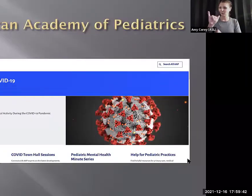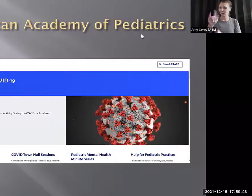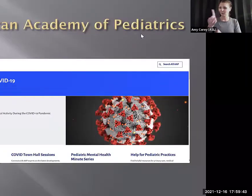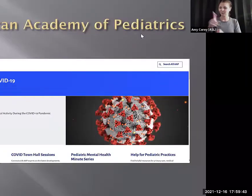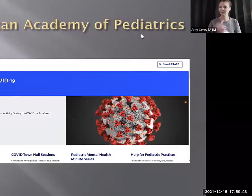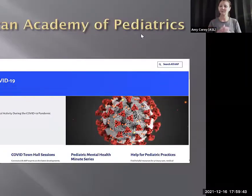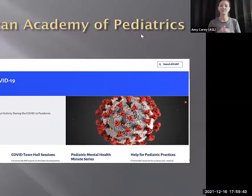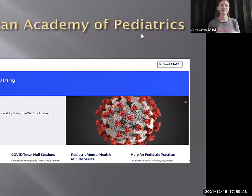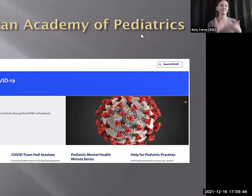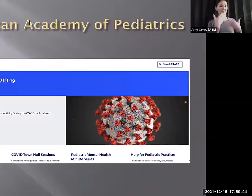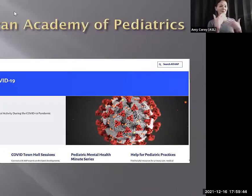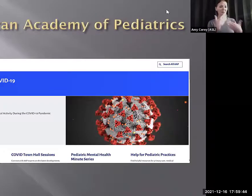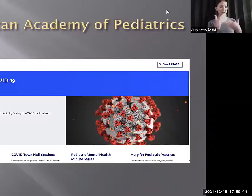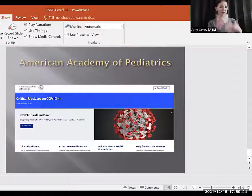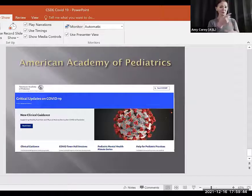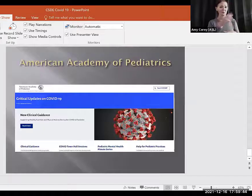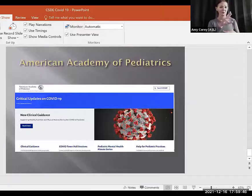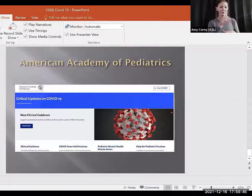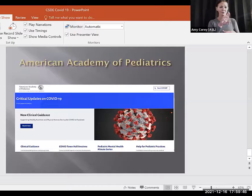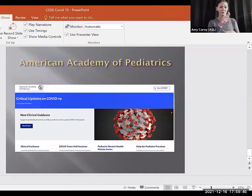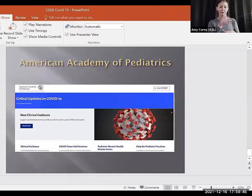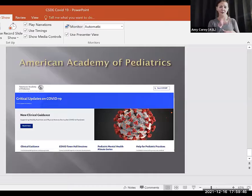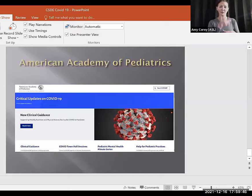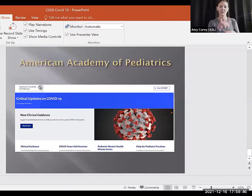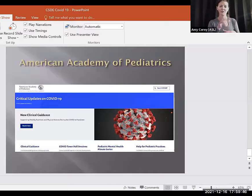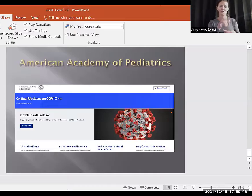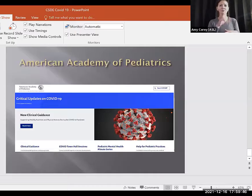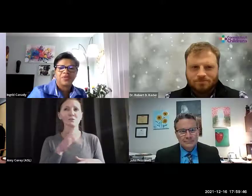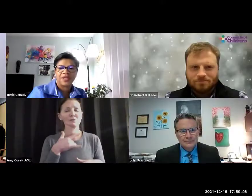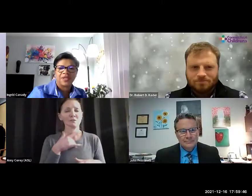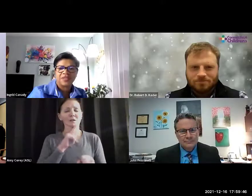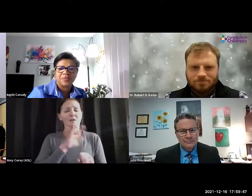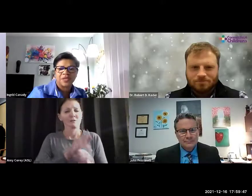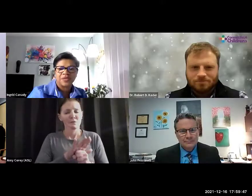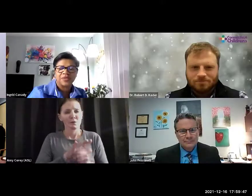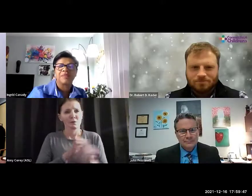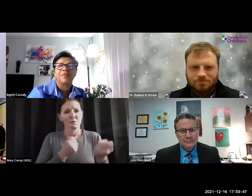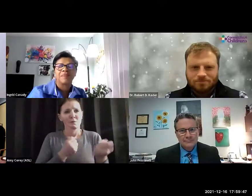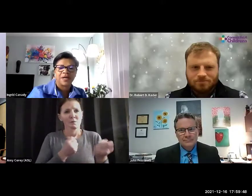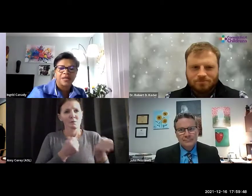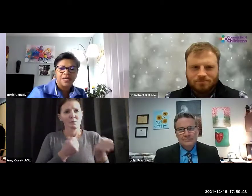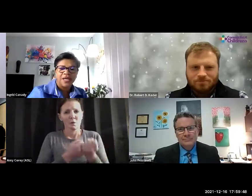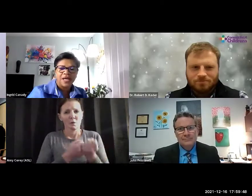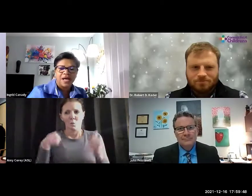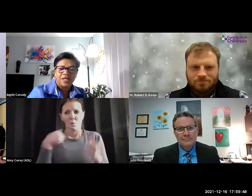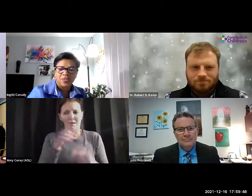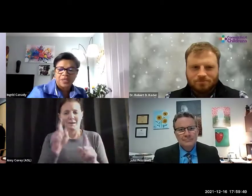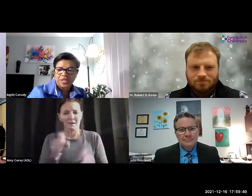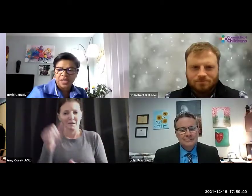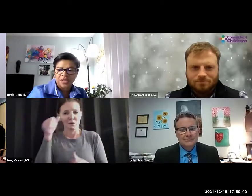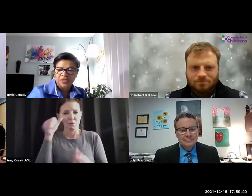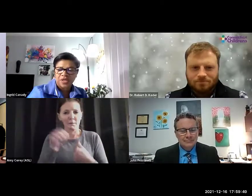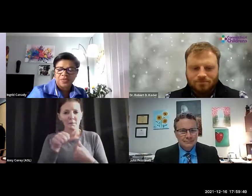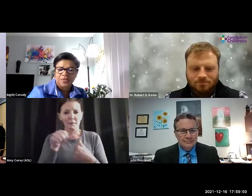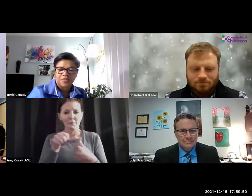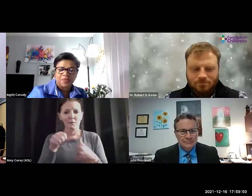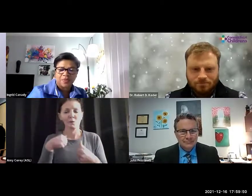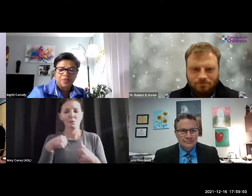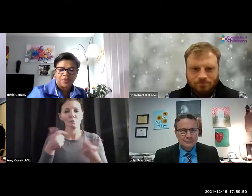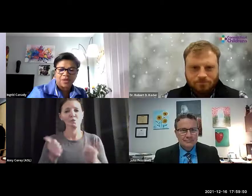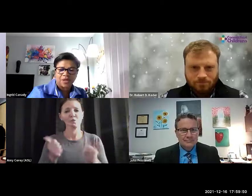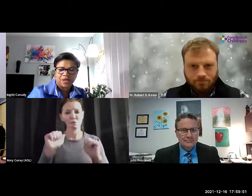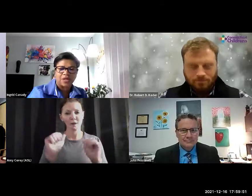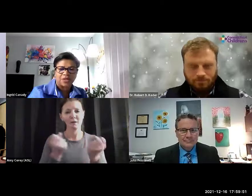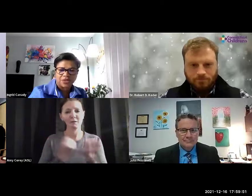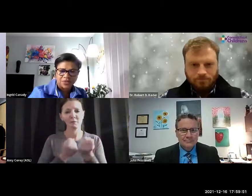Dr. Dudley, thank you so much. It's just so reaffirming, confirming all the things that we need to keep in mind as we try to